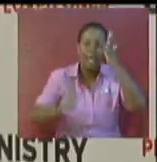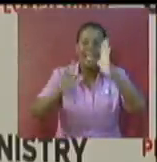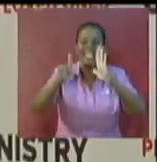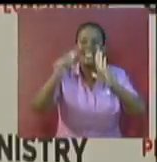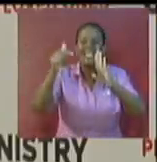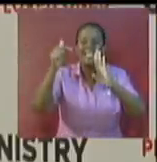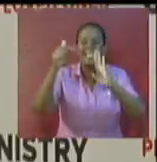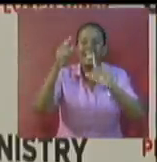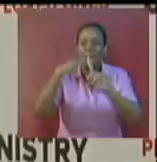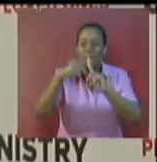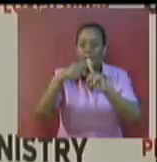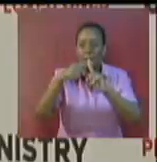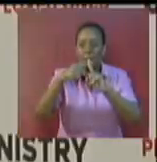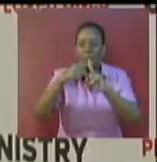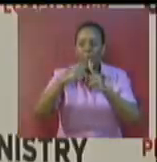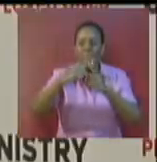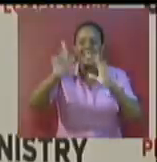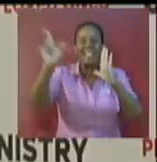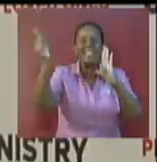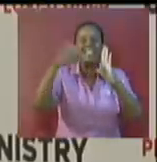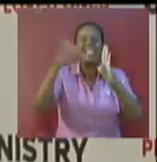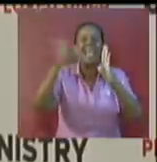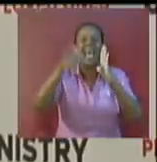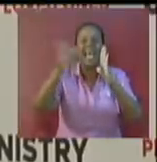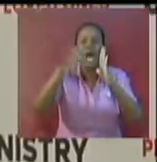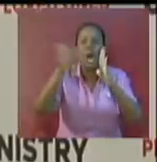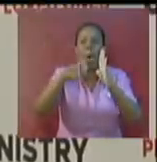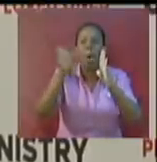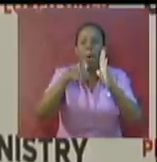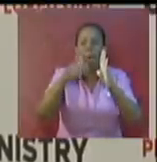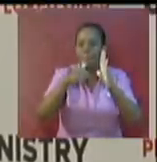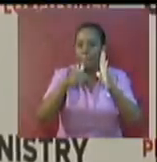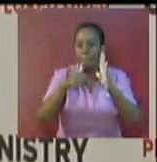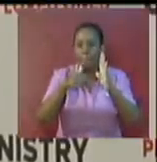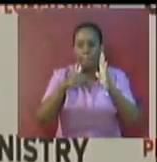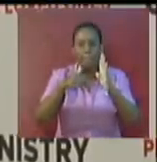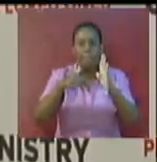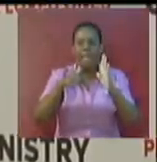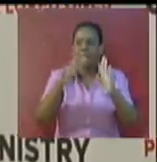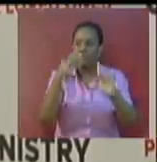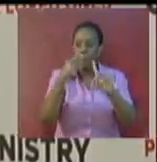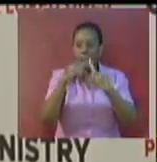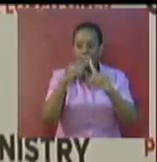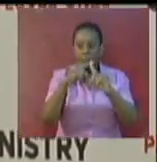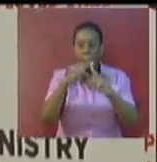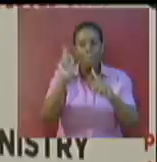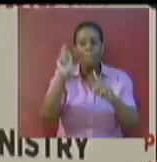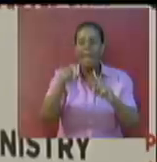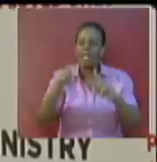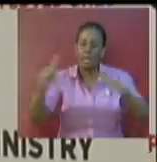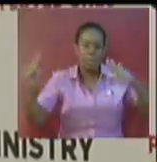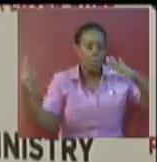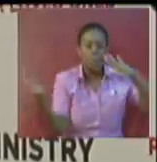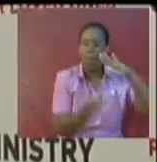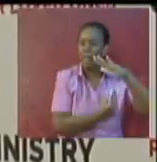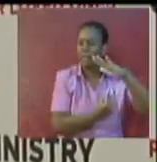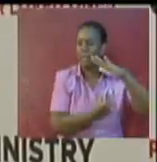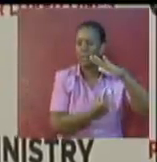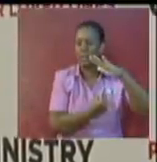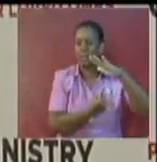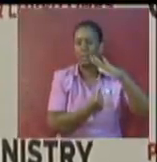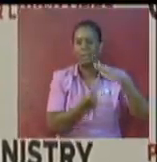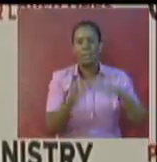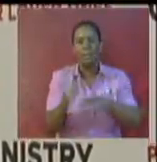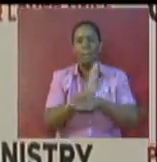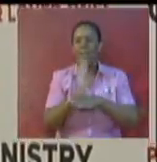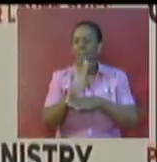coming to work. If you are positive, you should be in quarantine. And the businesses need to encourage or to allow for the contacts of those